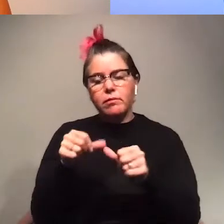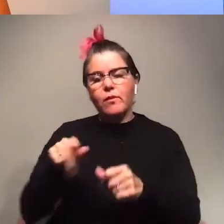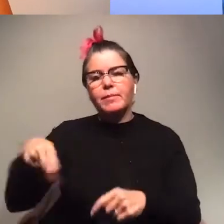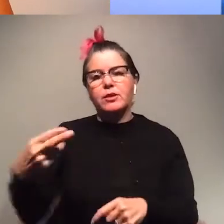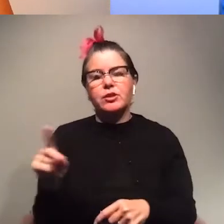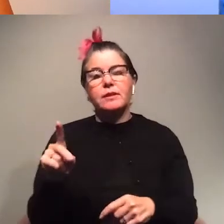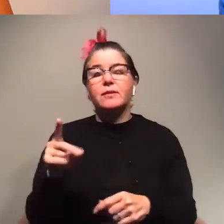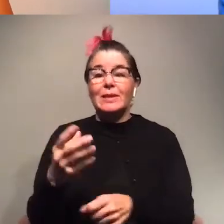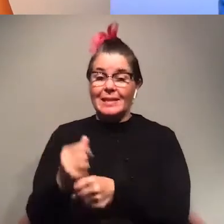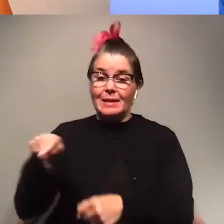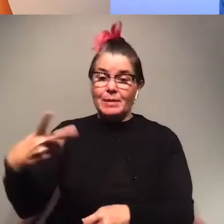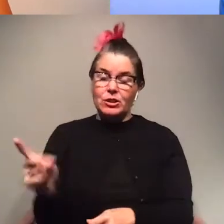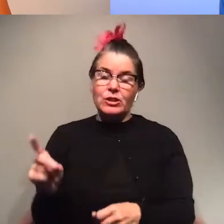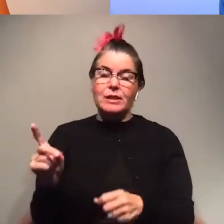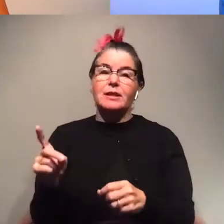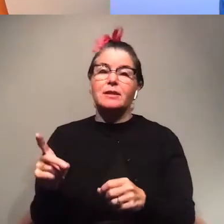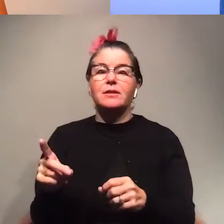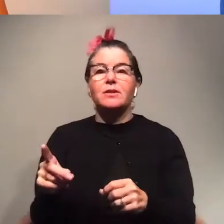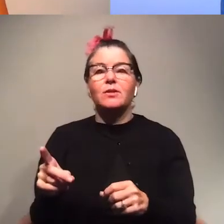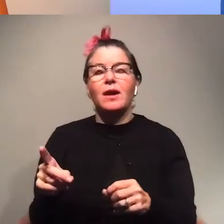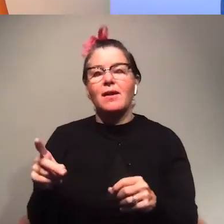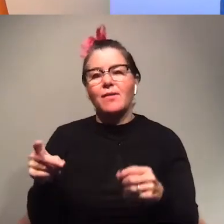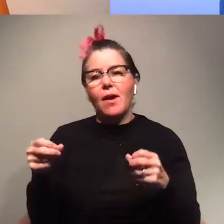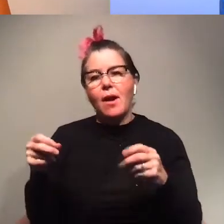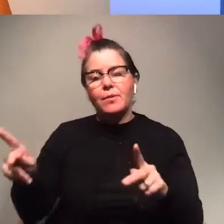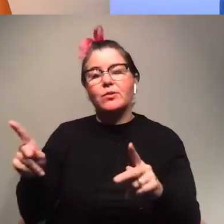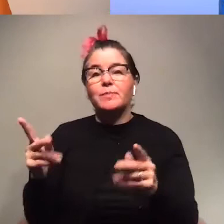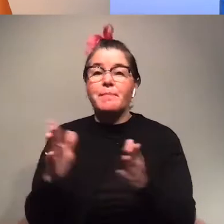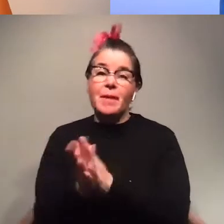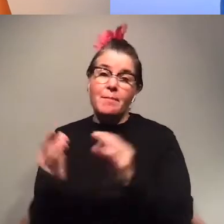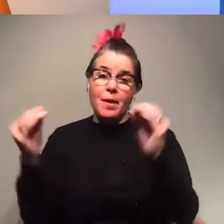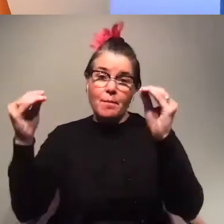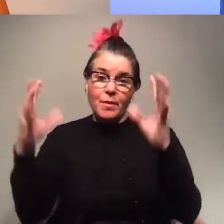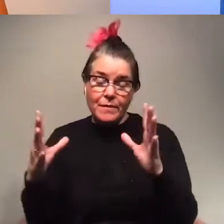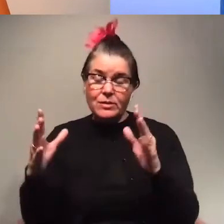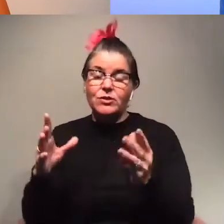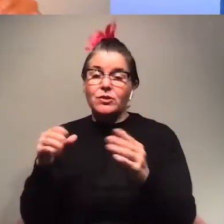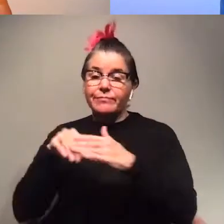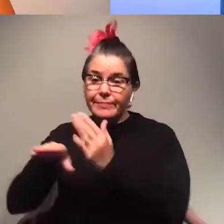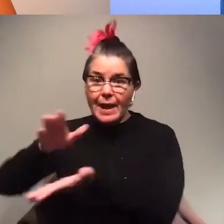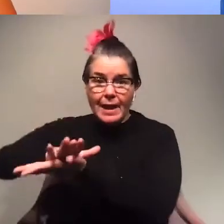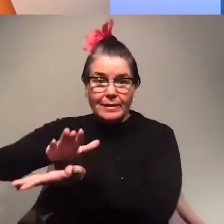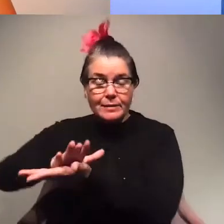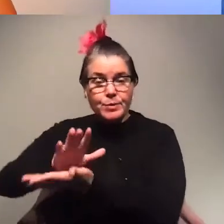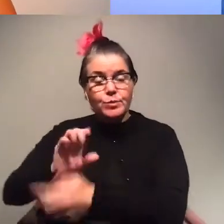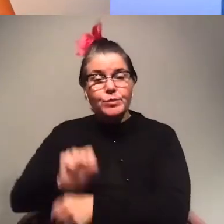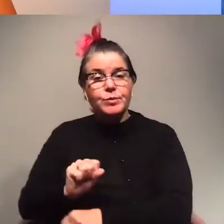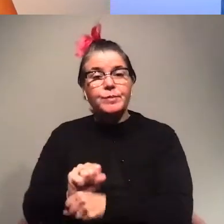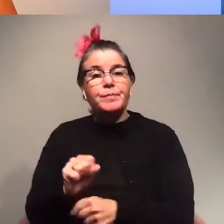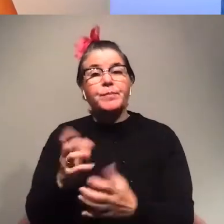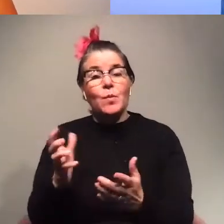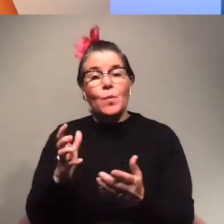a PhD, you open the doors to, if you want to be a professor and go into academia. If you want to be a